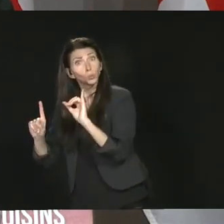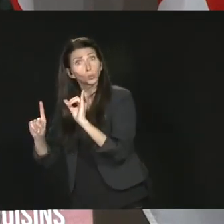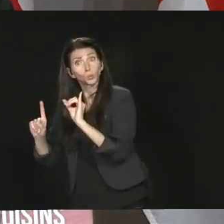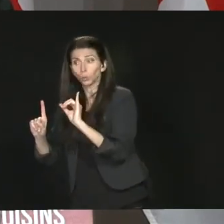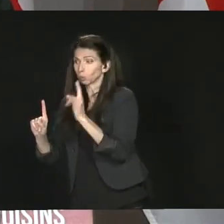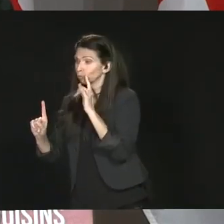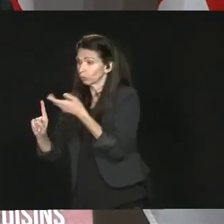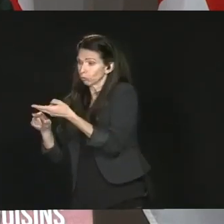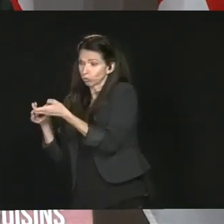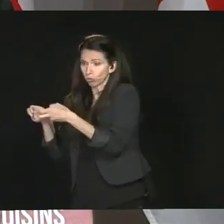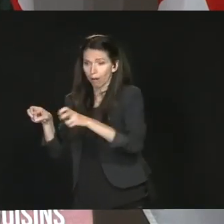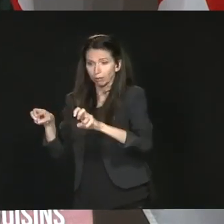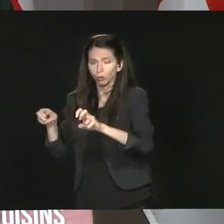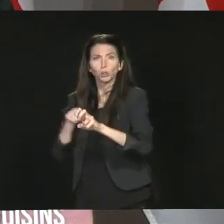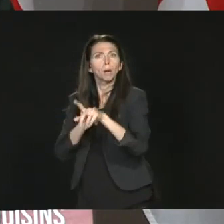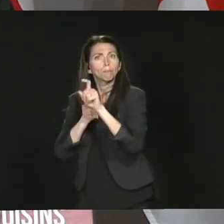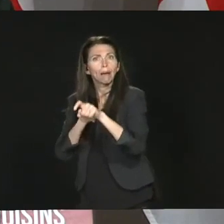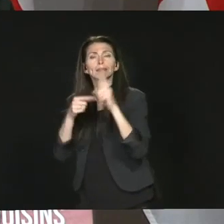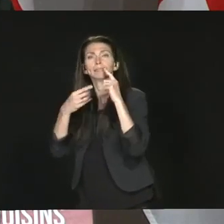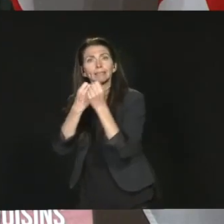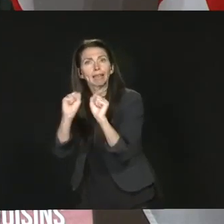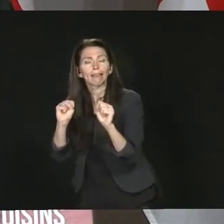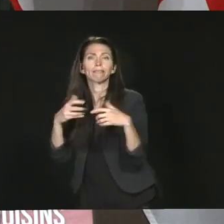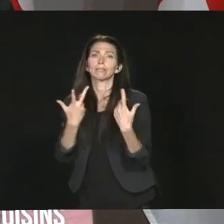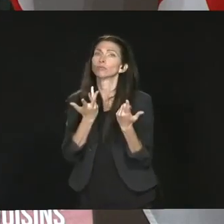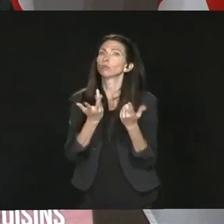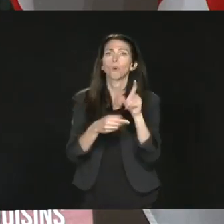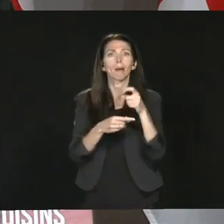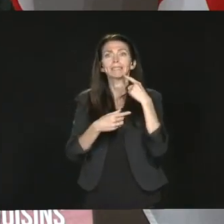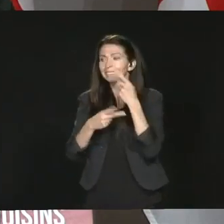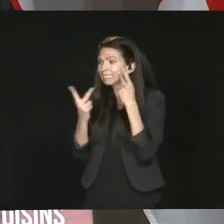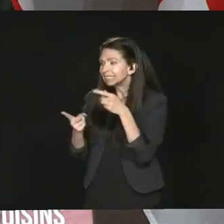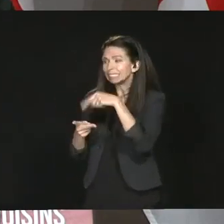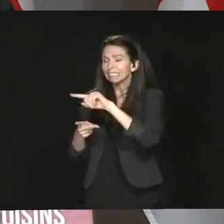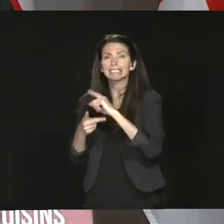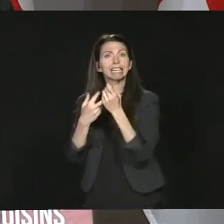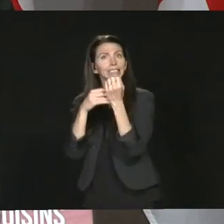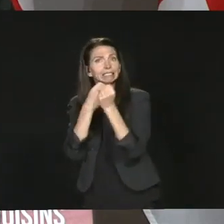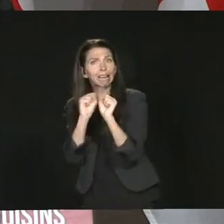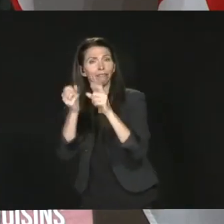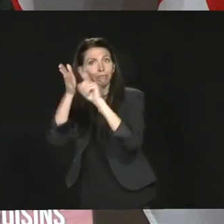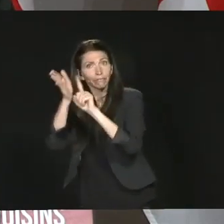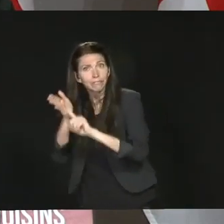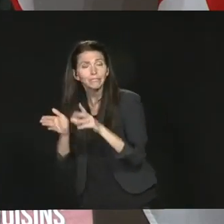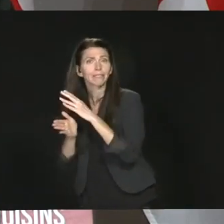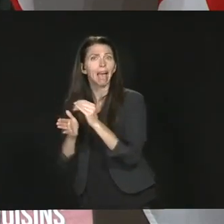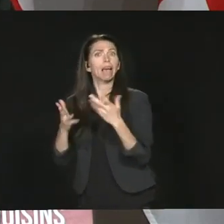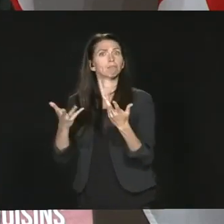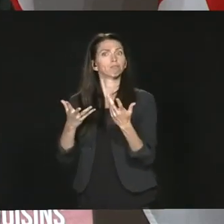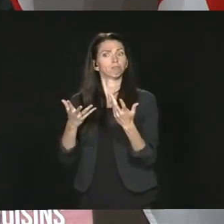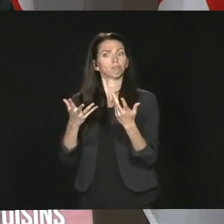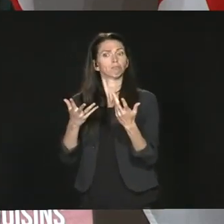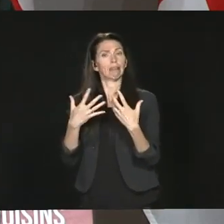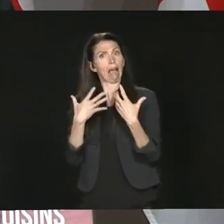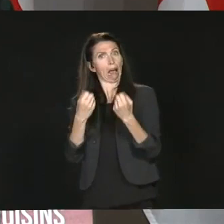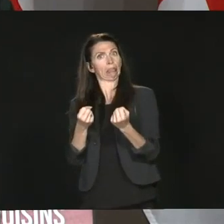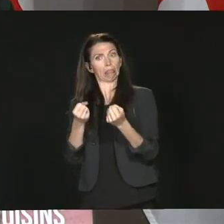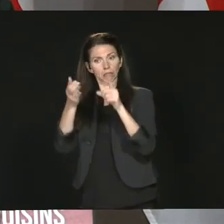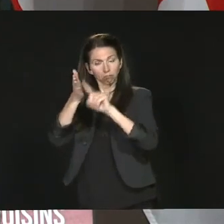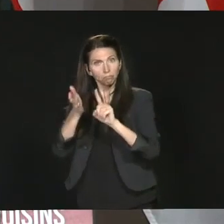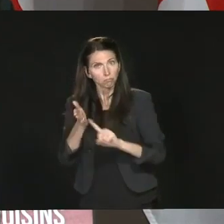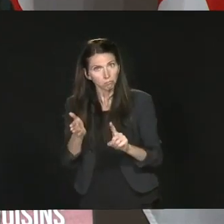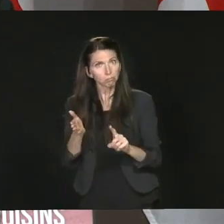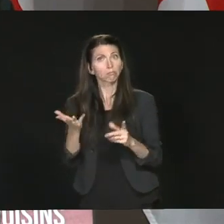audits, the infection control and infection prevention audits, the work of ensuring that everyone had access to appropriate personal protection